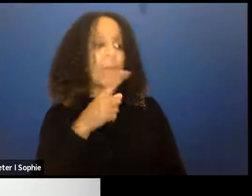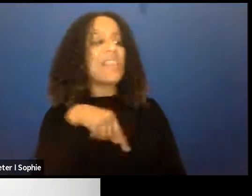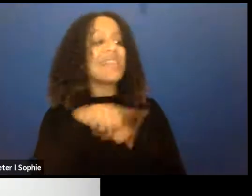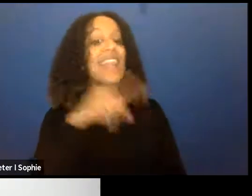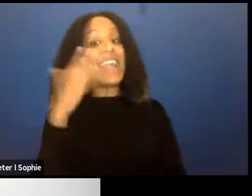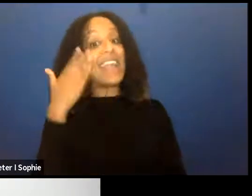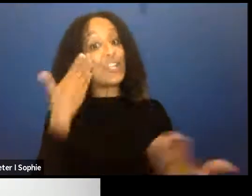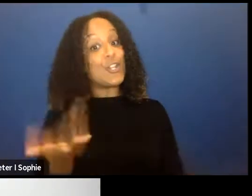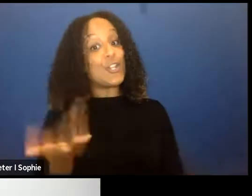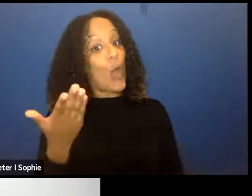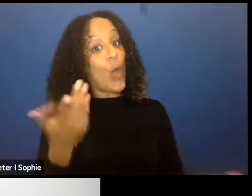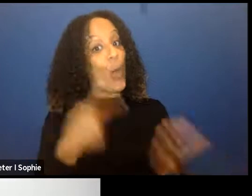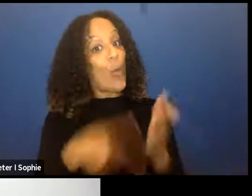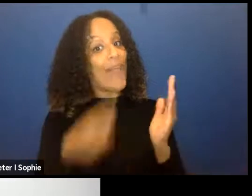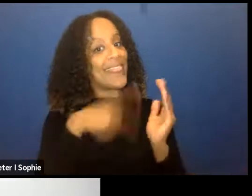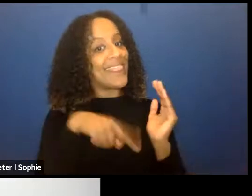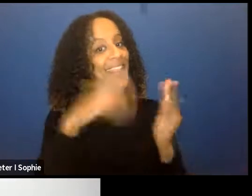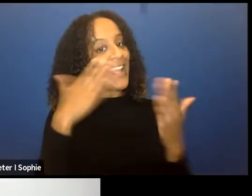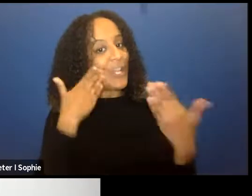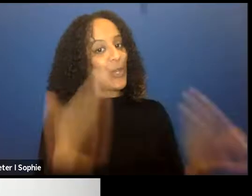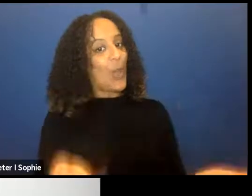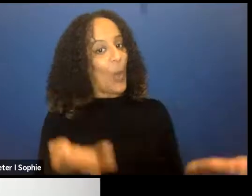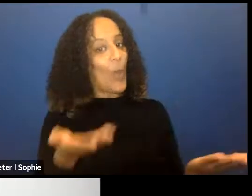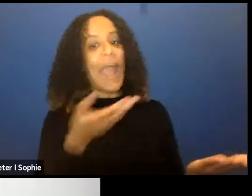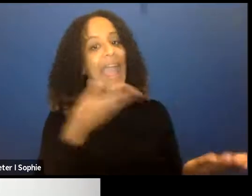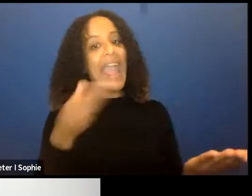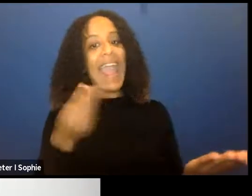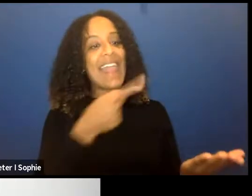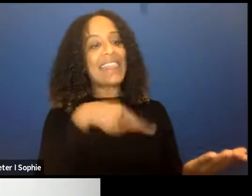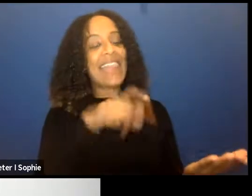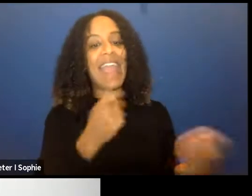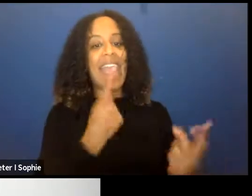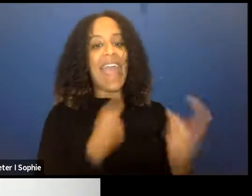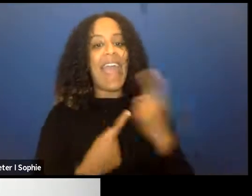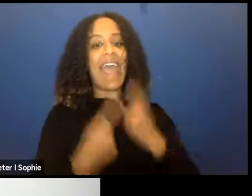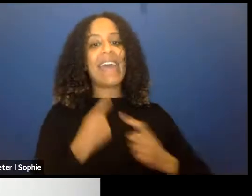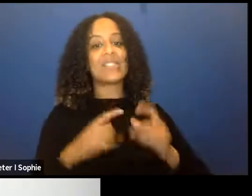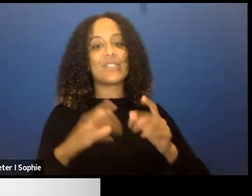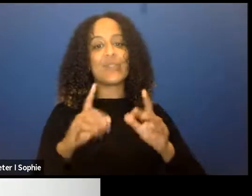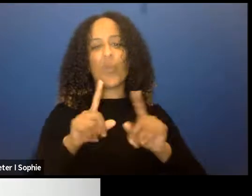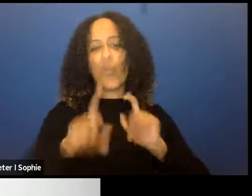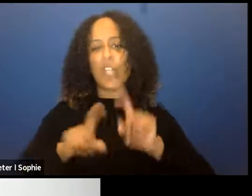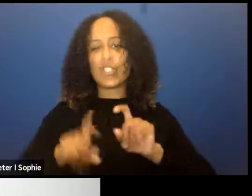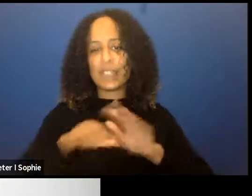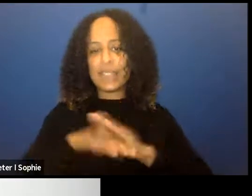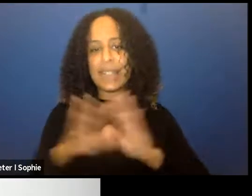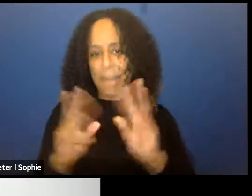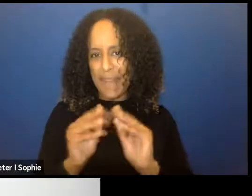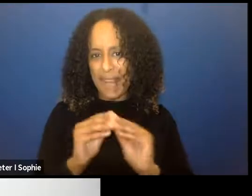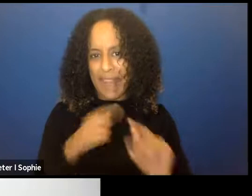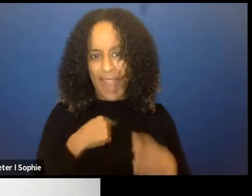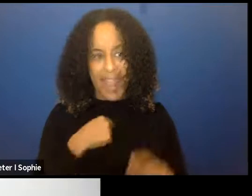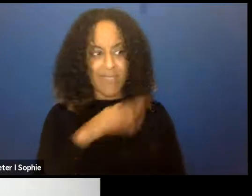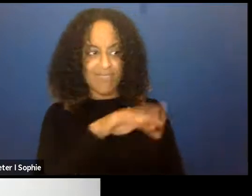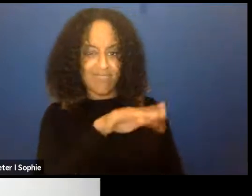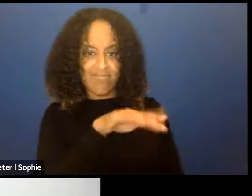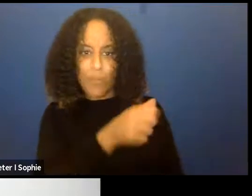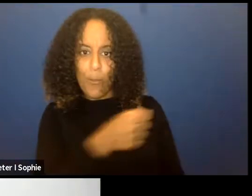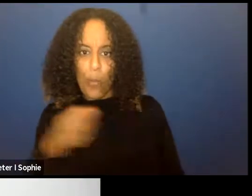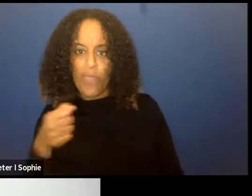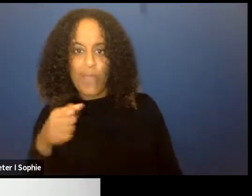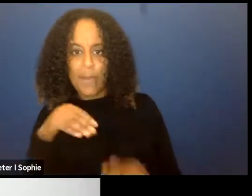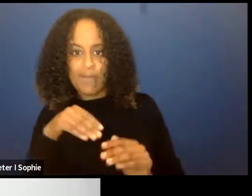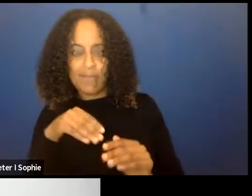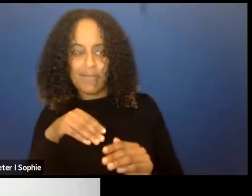what they didn't know. And they asked some questions in a meeting, and I pulled them aside very